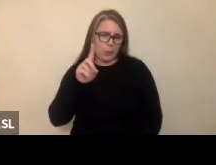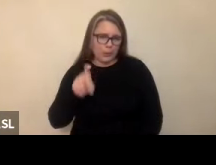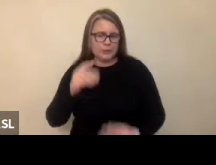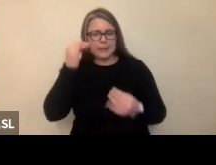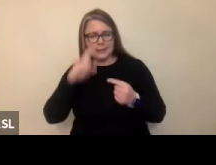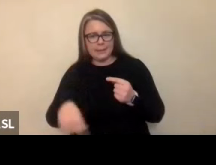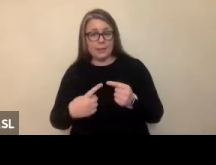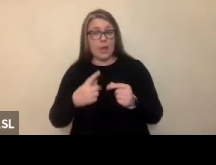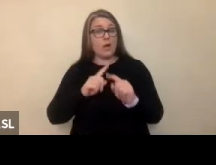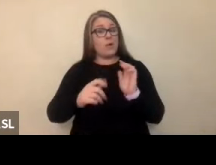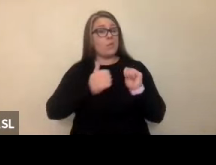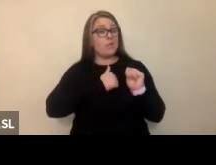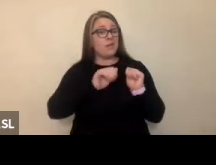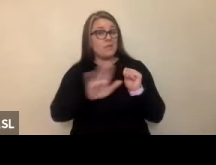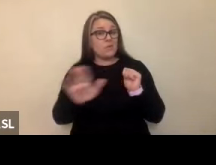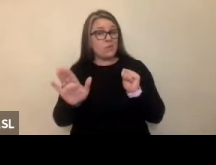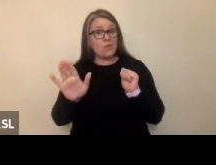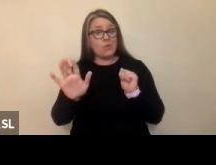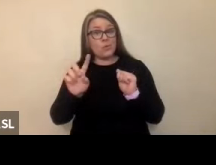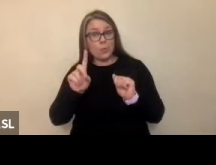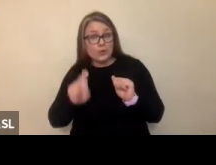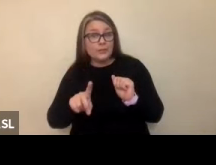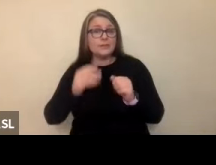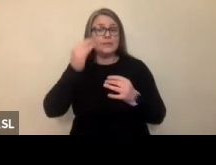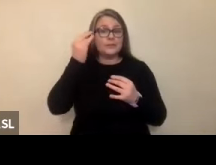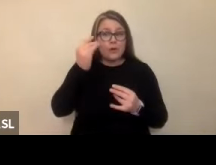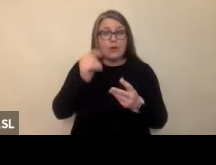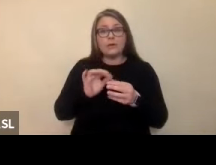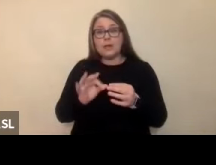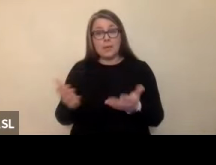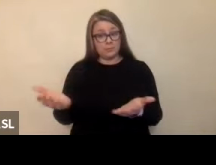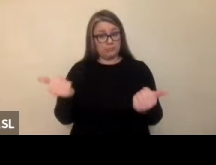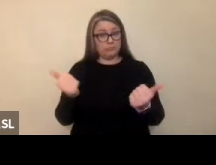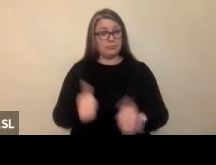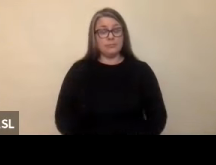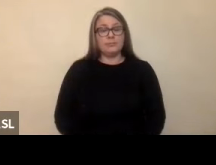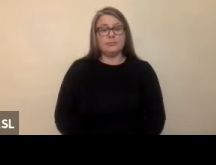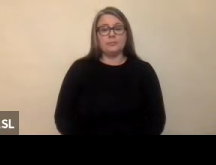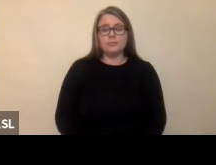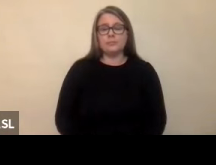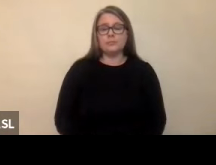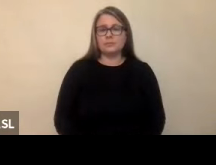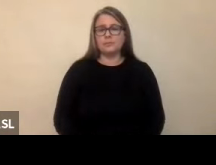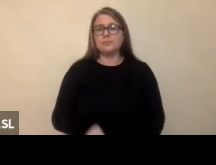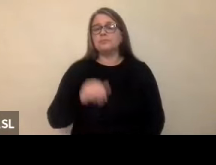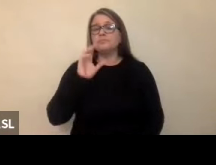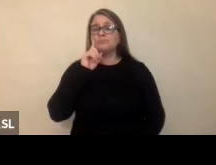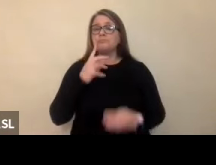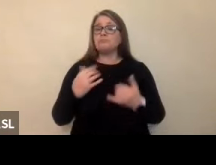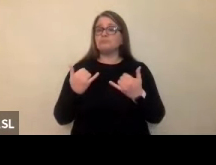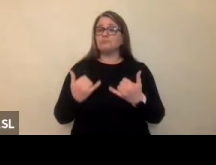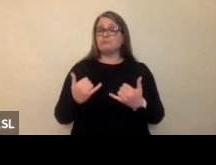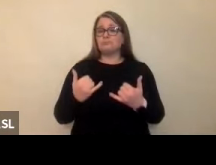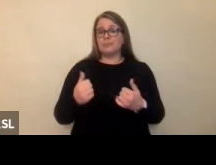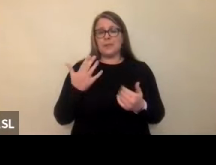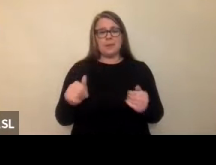folks do have any thoughts or any questions to share them. And I don't know, in the meantime, I think it might be worth saying that I think some of